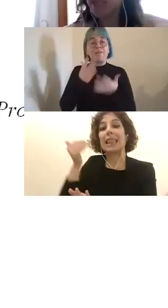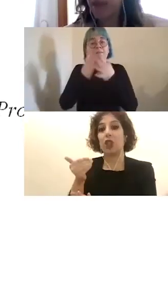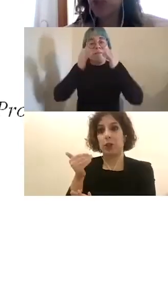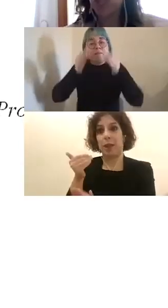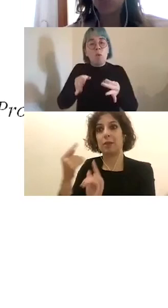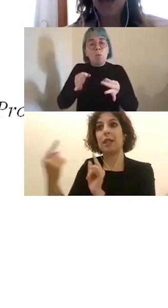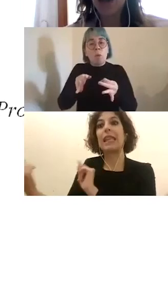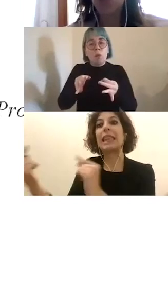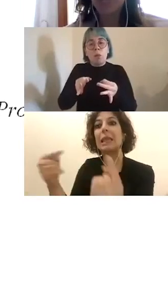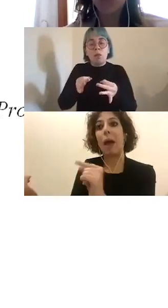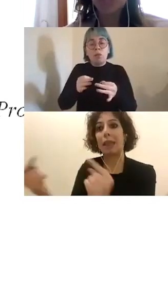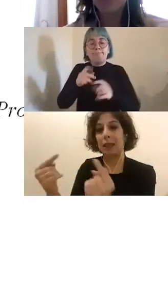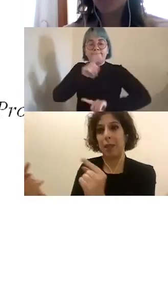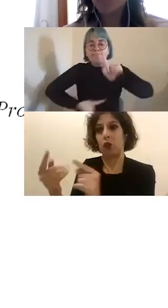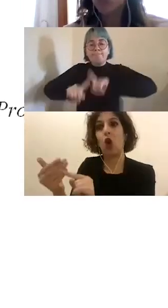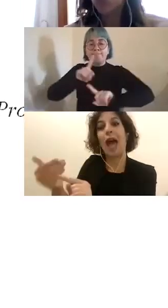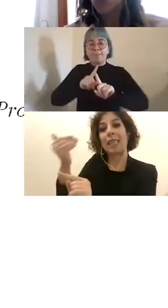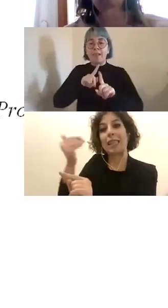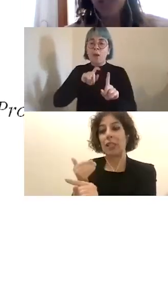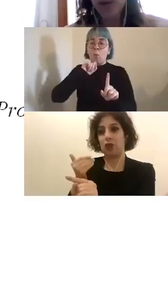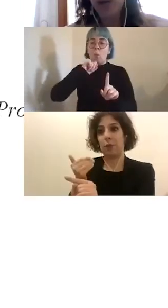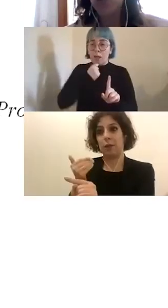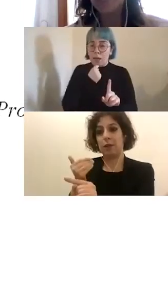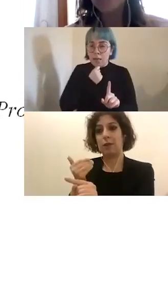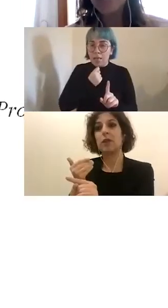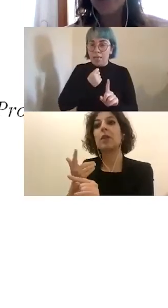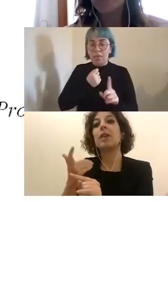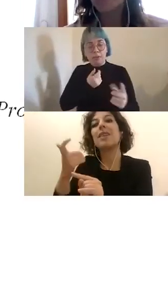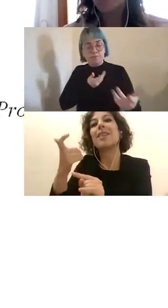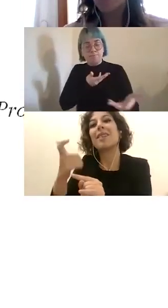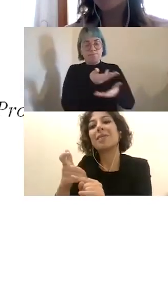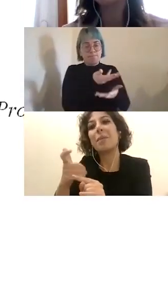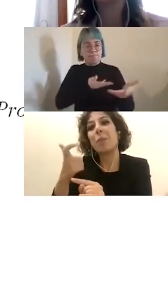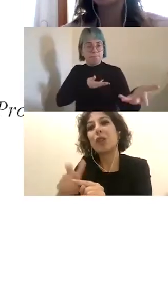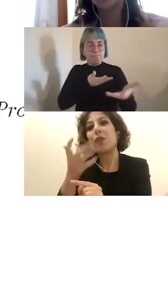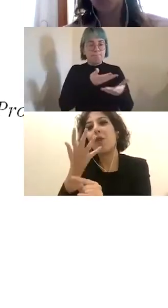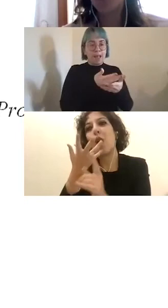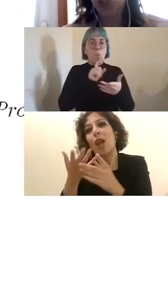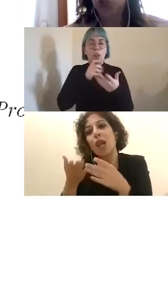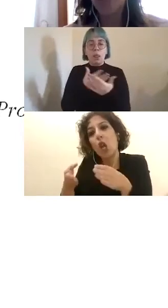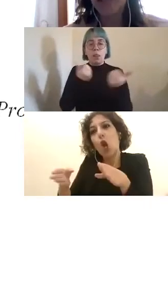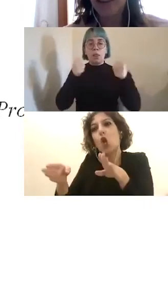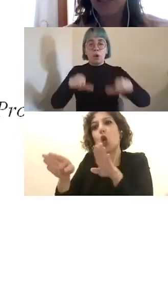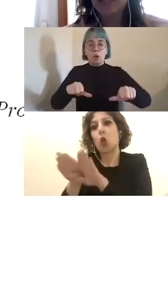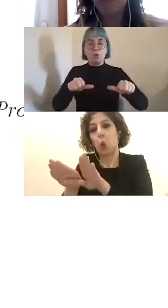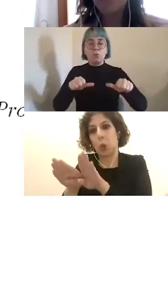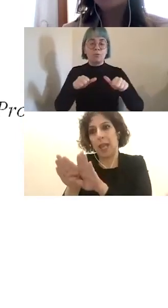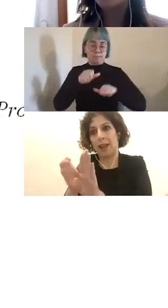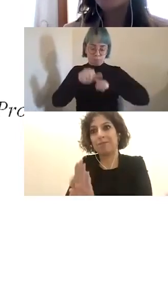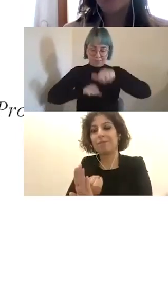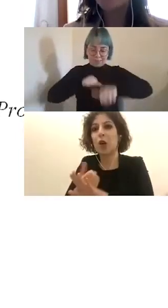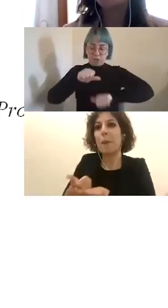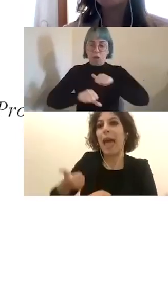hearing that anticipates the debate and concludes the